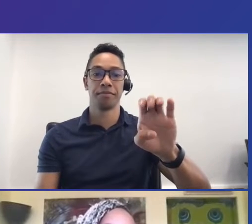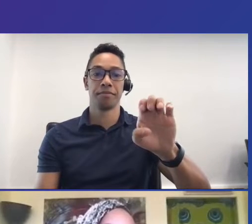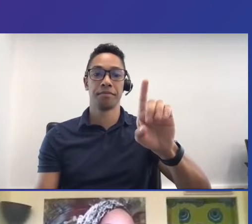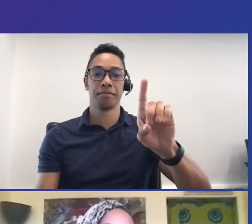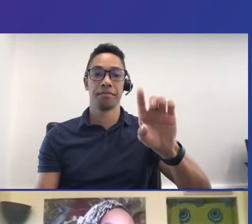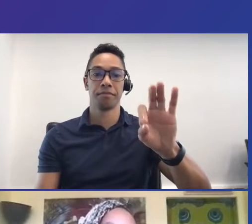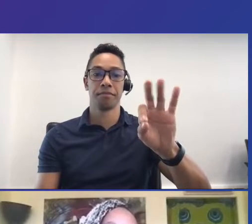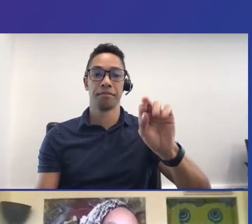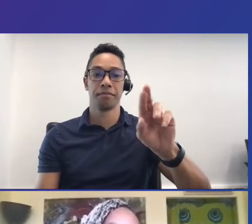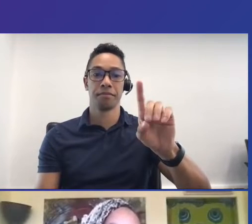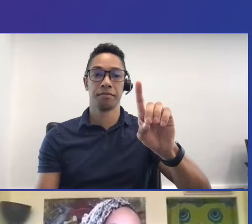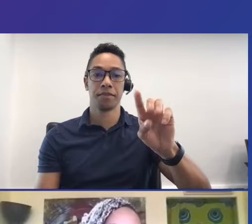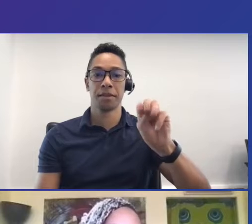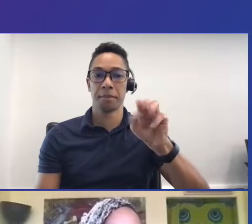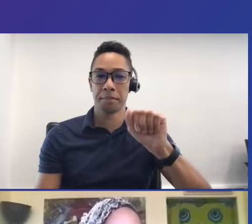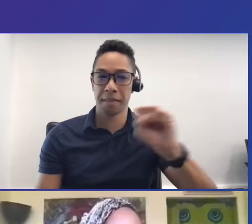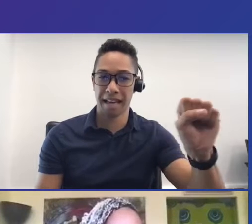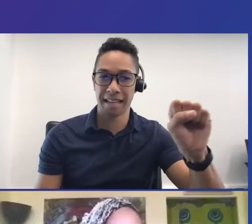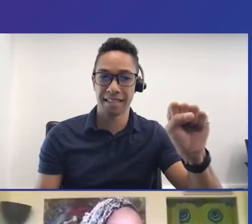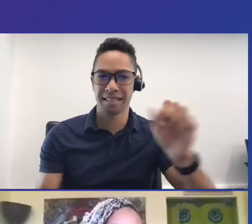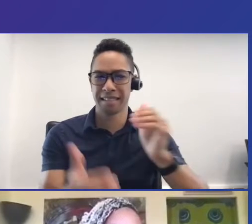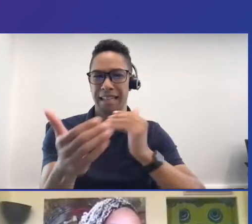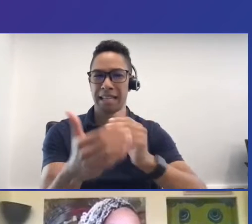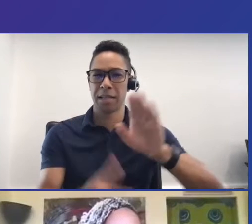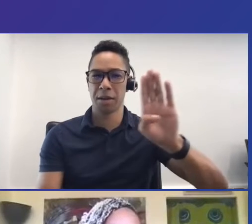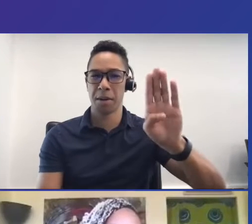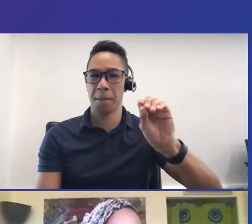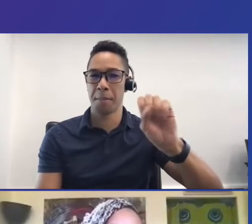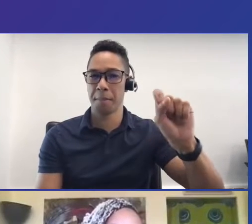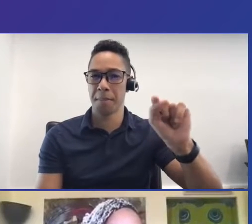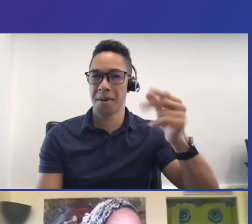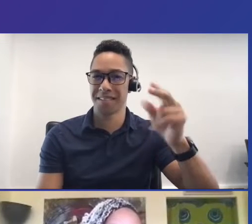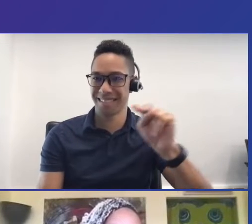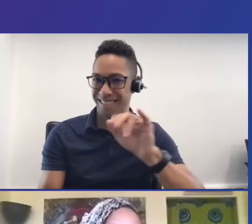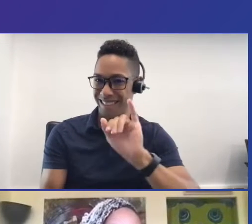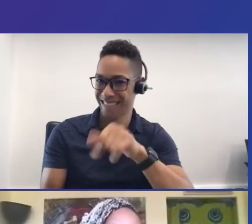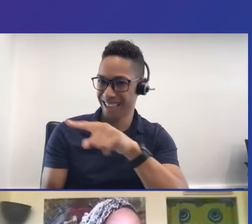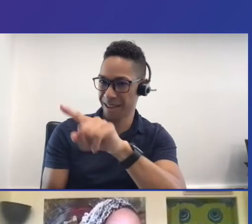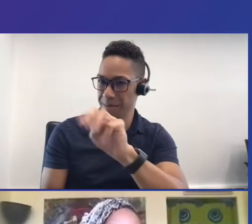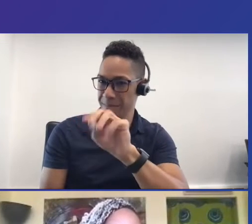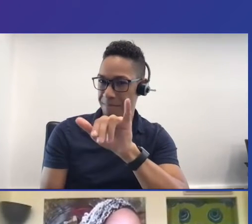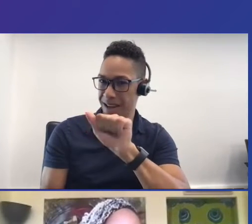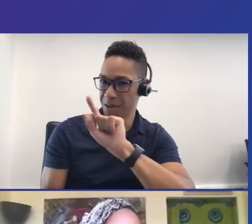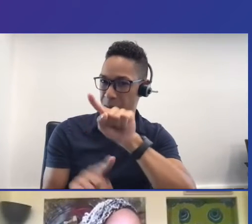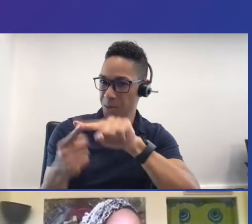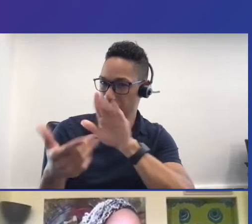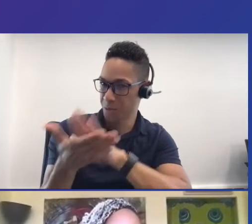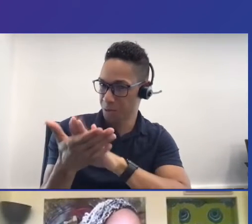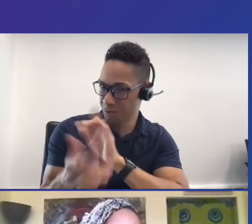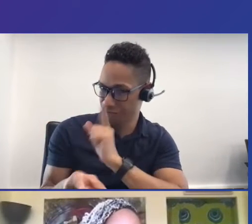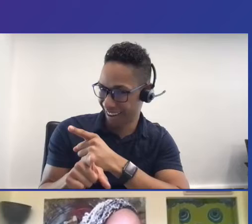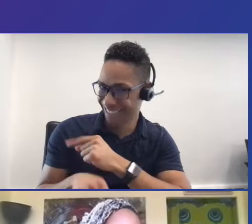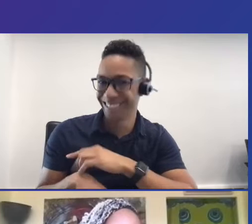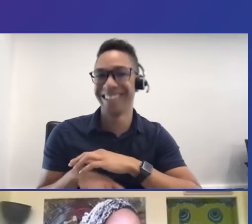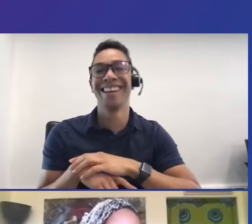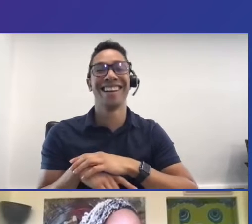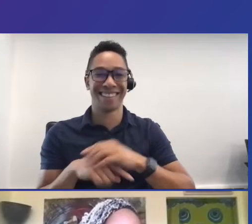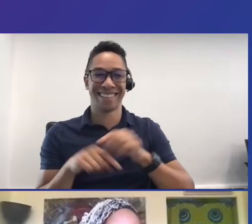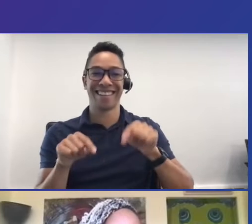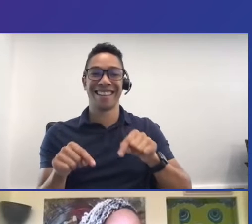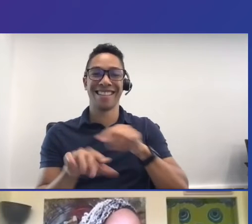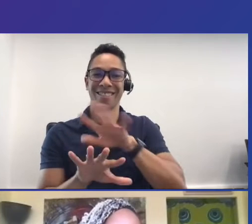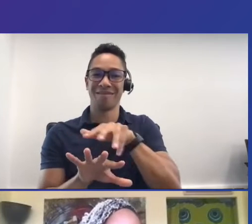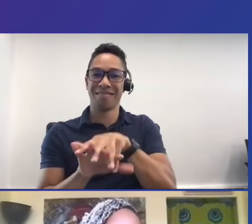of Boston, which Maya went to school, I believe, right? Yeah. The native land of